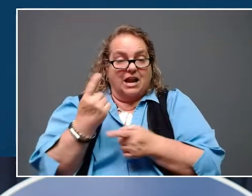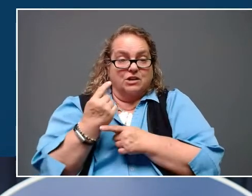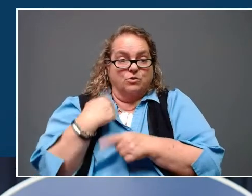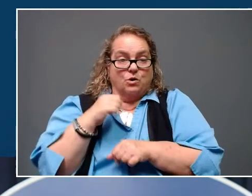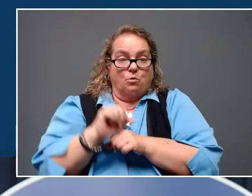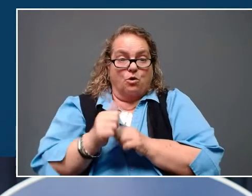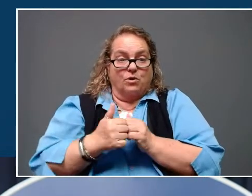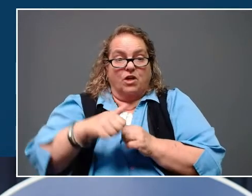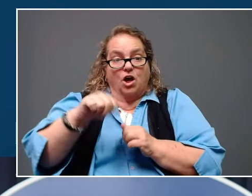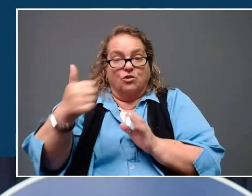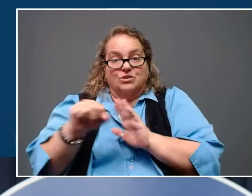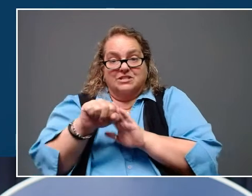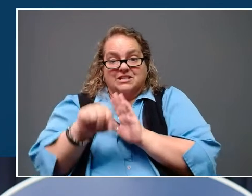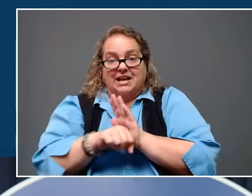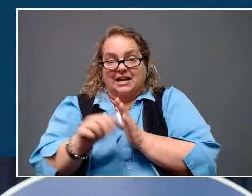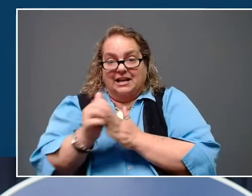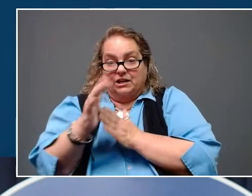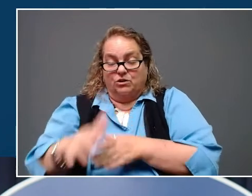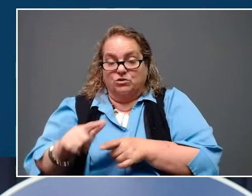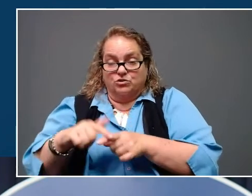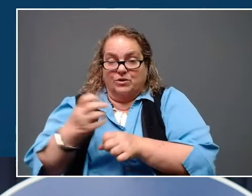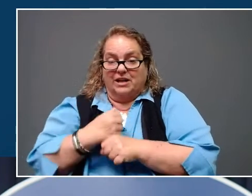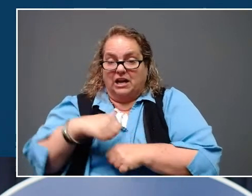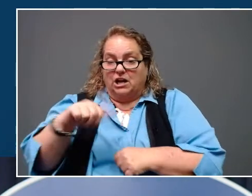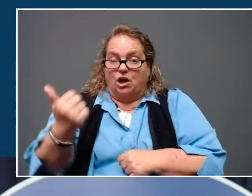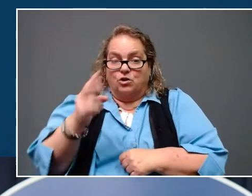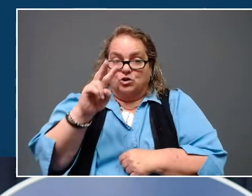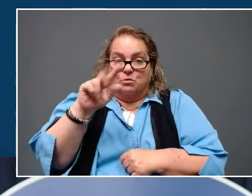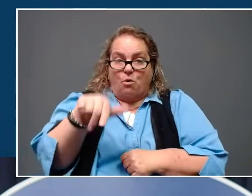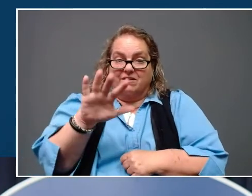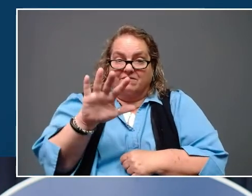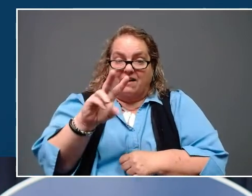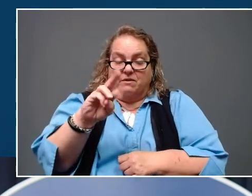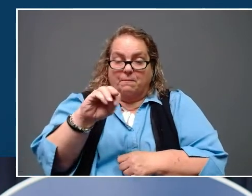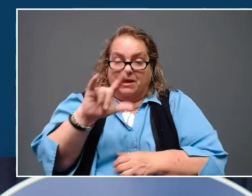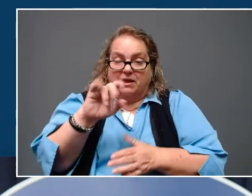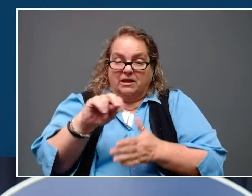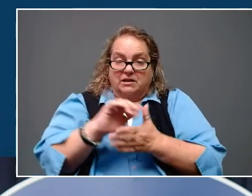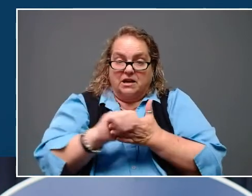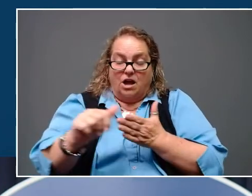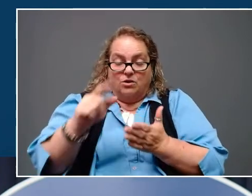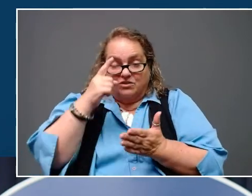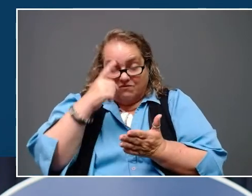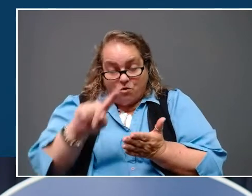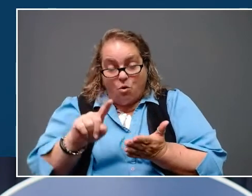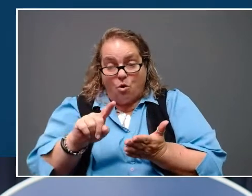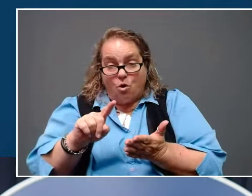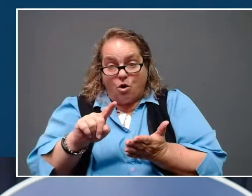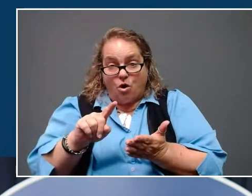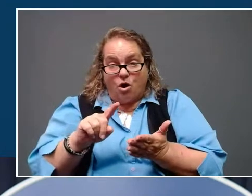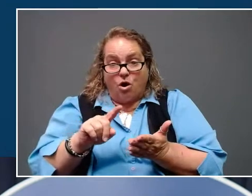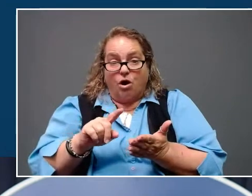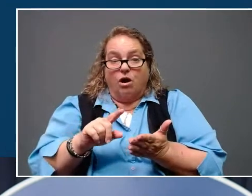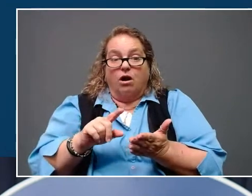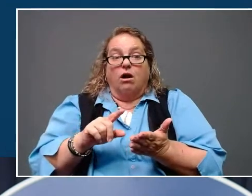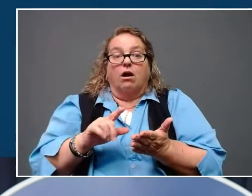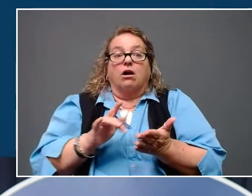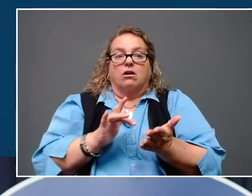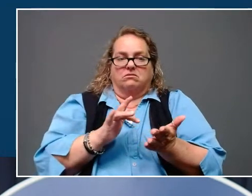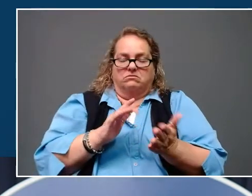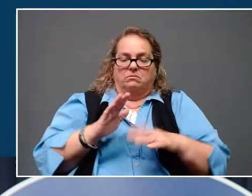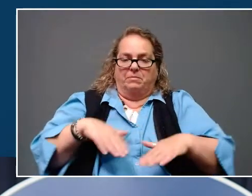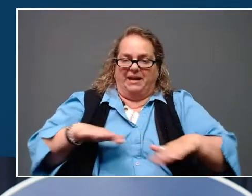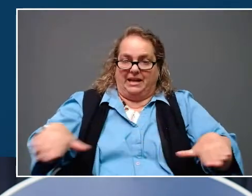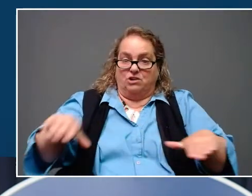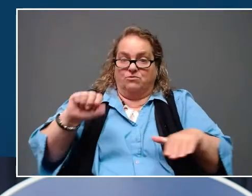another $2.5 million for the Pediatric Cancer Research Trust Fund. And this year, we did even more. State